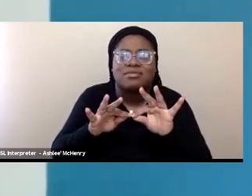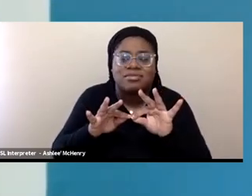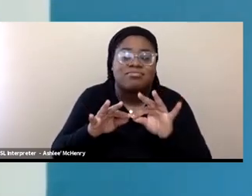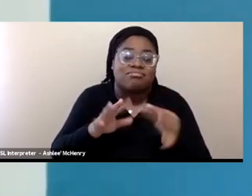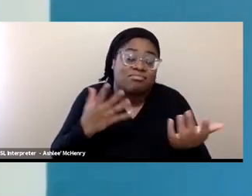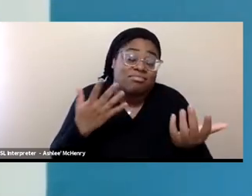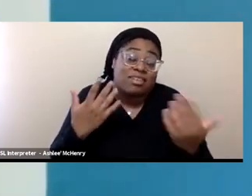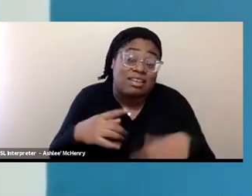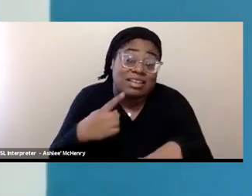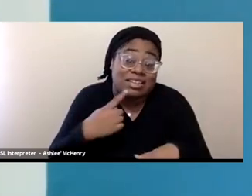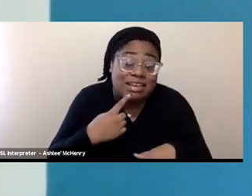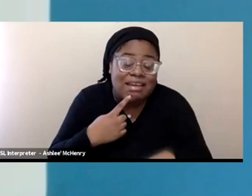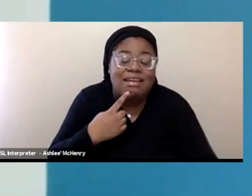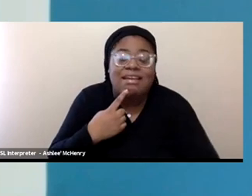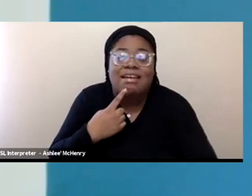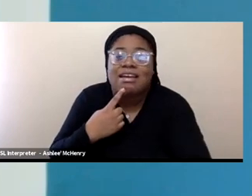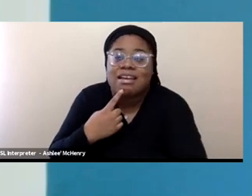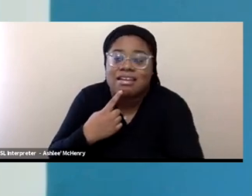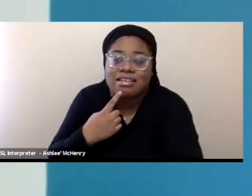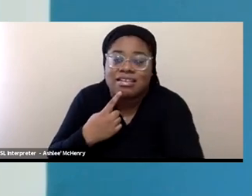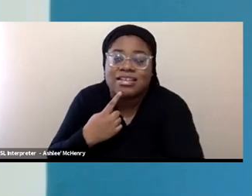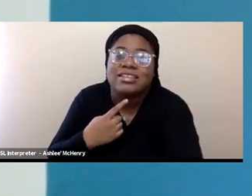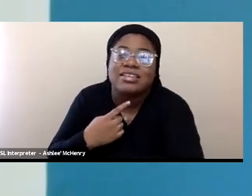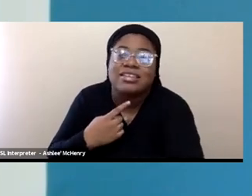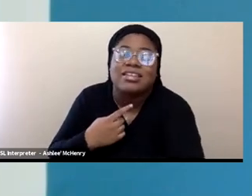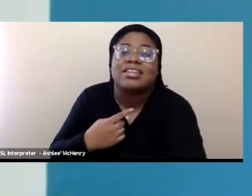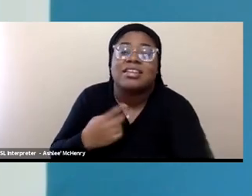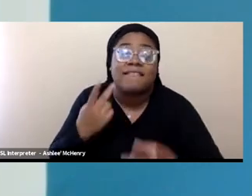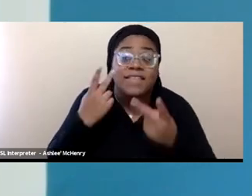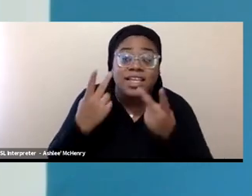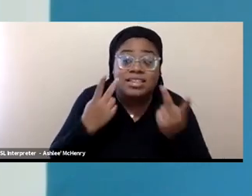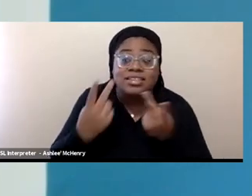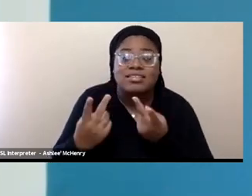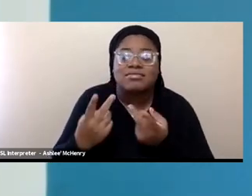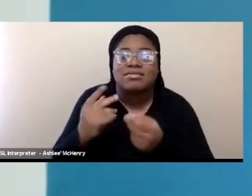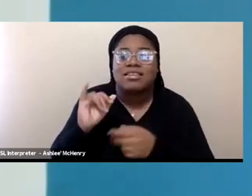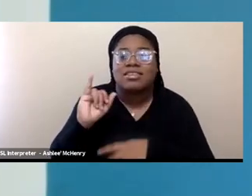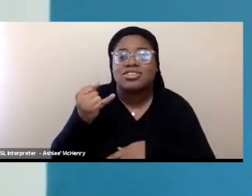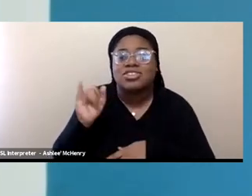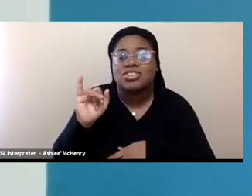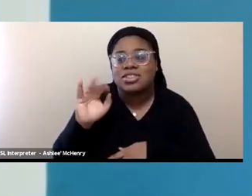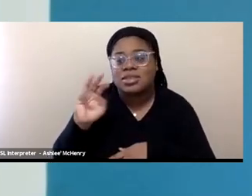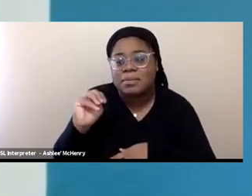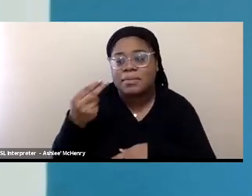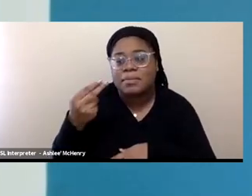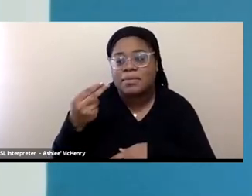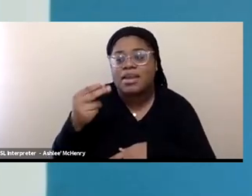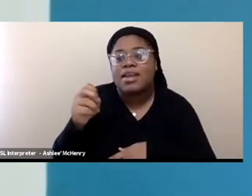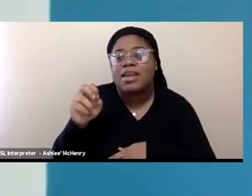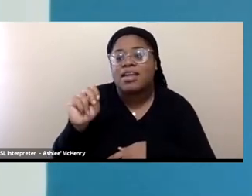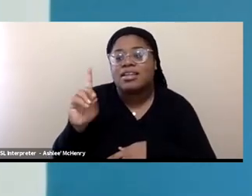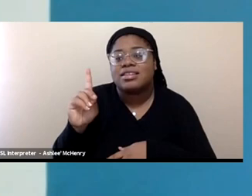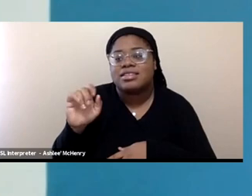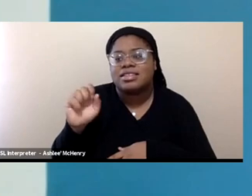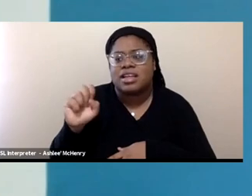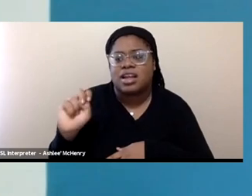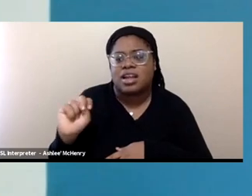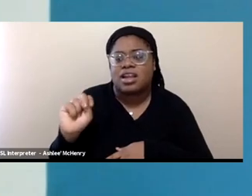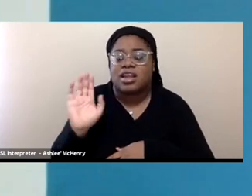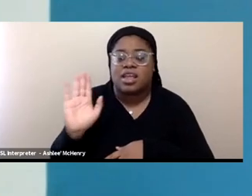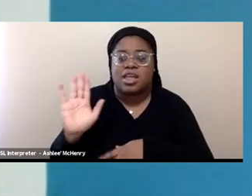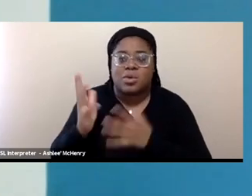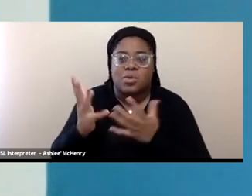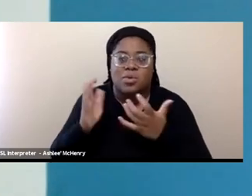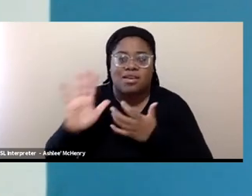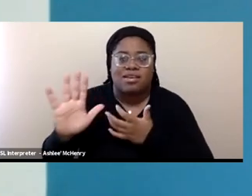to say, it circles back to the vision of Jim Henson as well. Jim Henson wanted his company to be a place